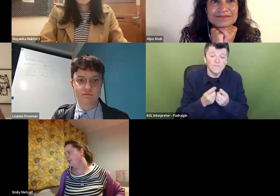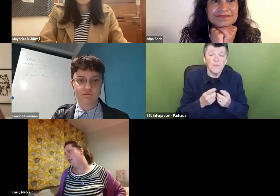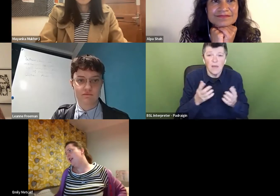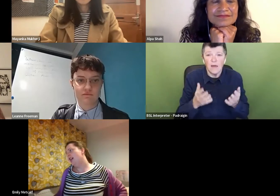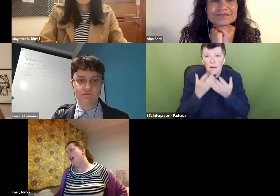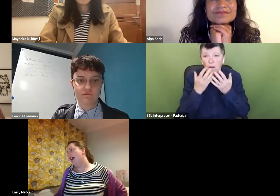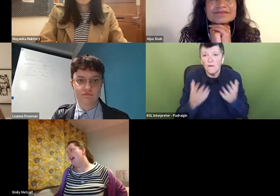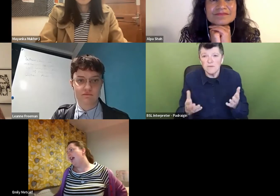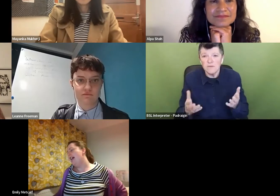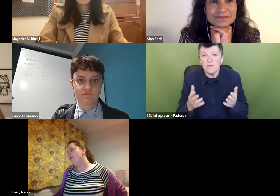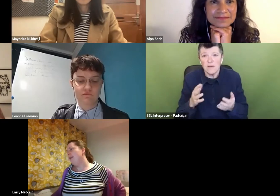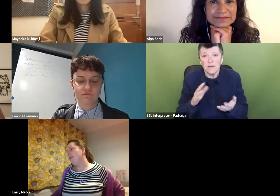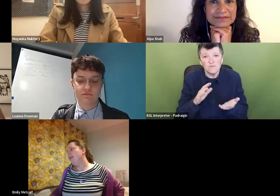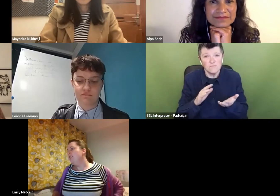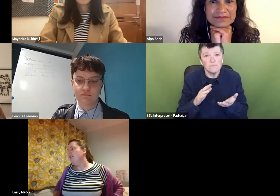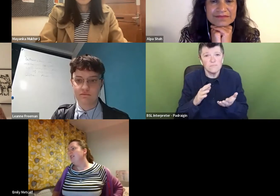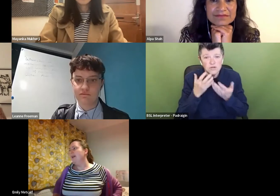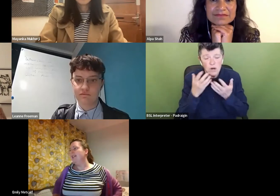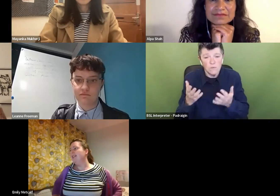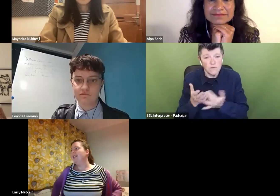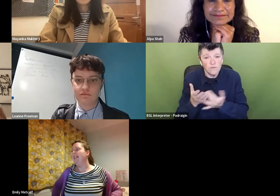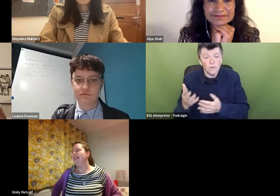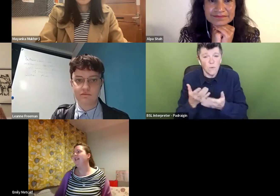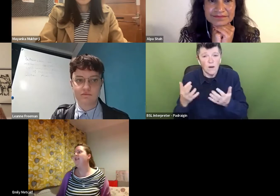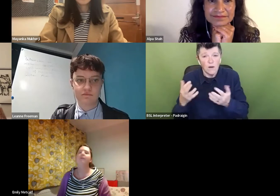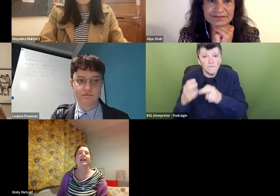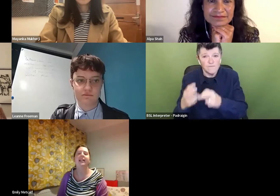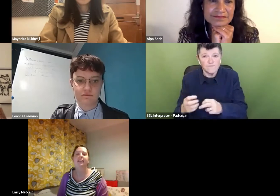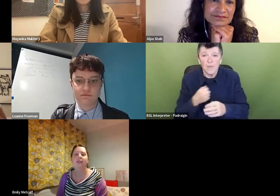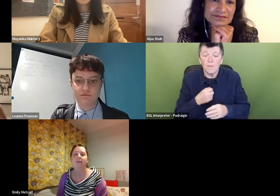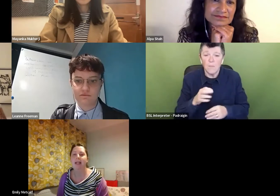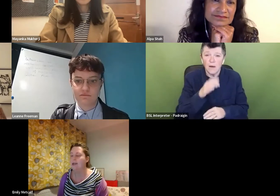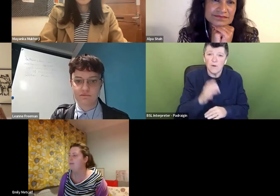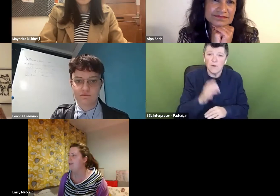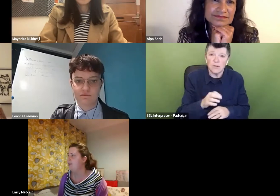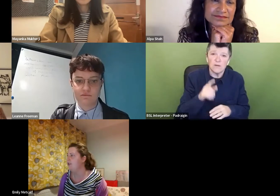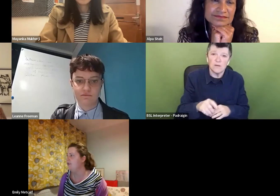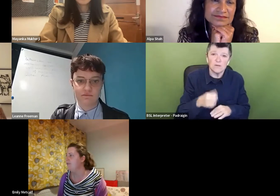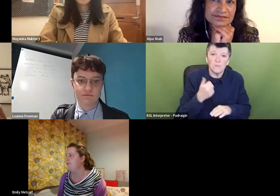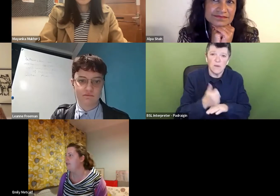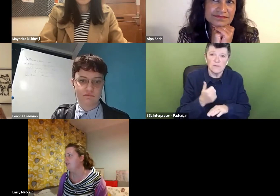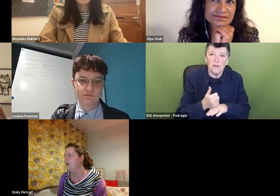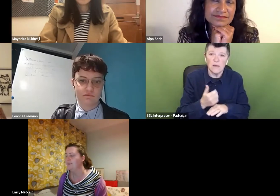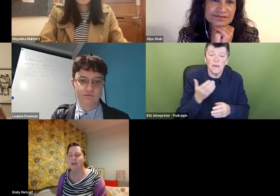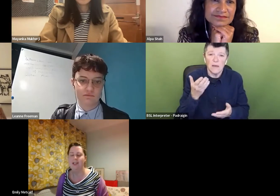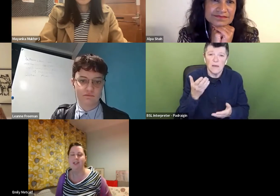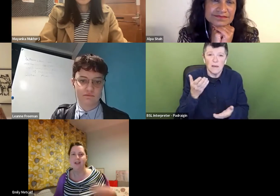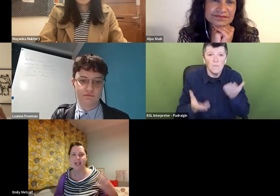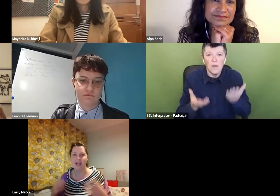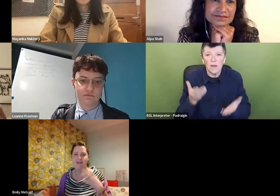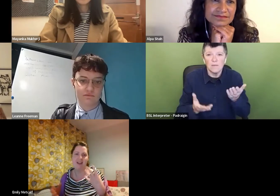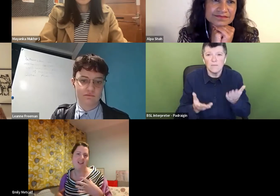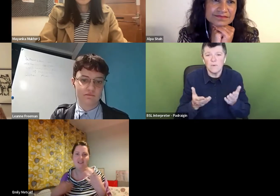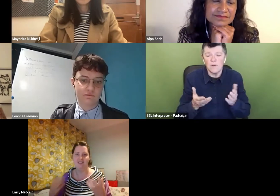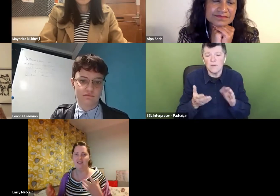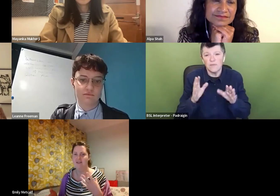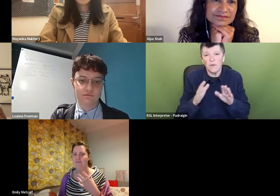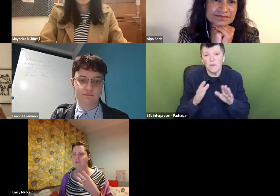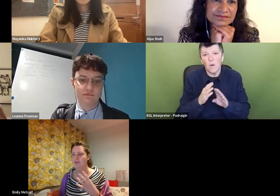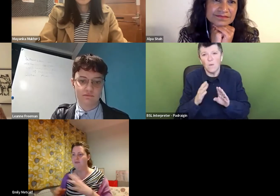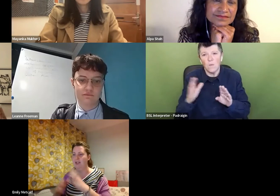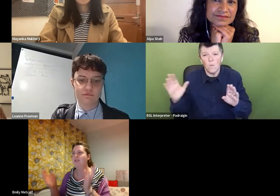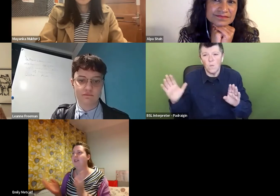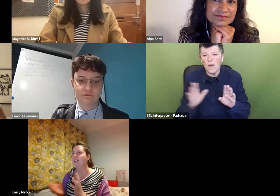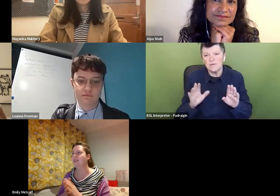of your research. And my question is basically, compared to mainland Western Europe, which I suppose is our